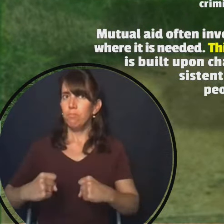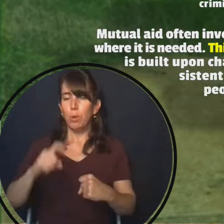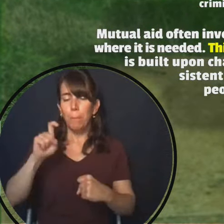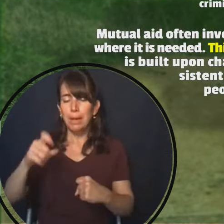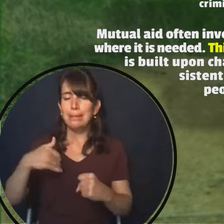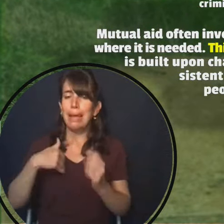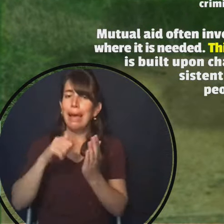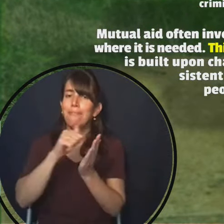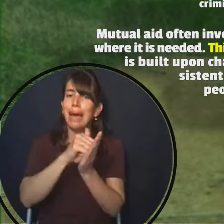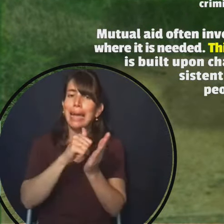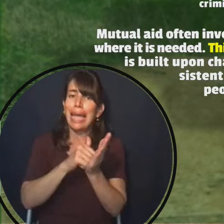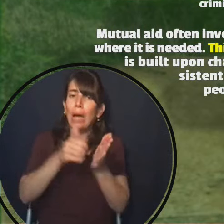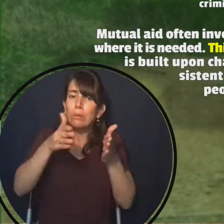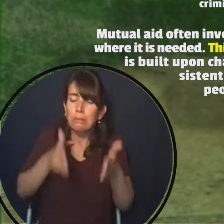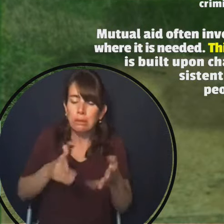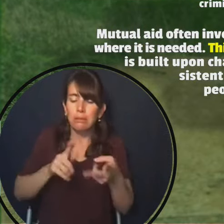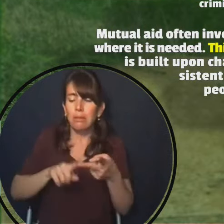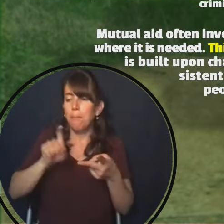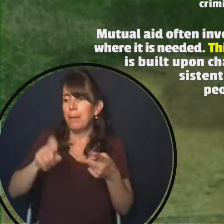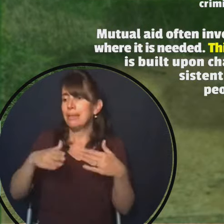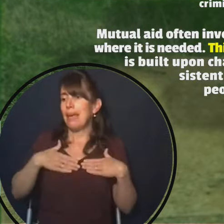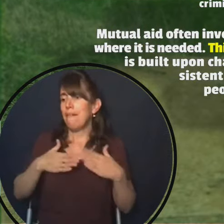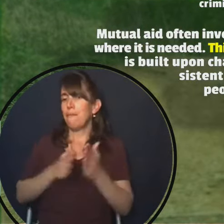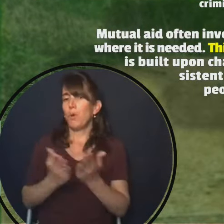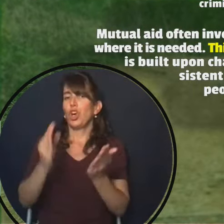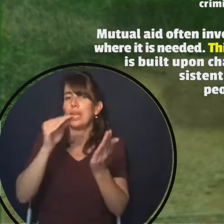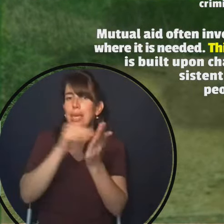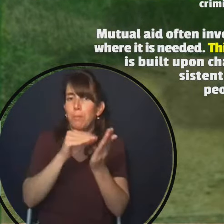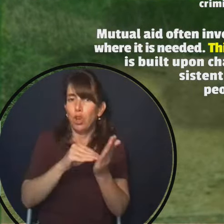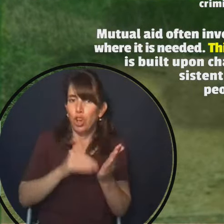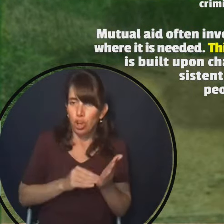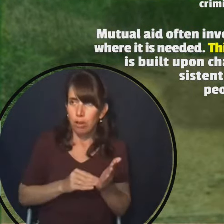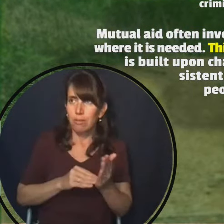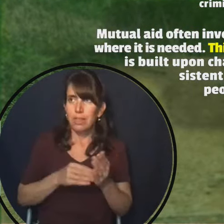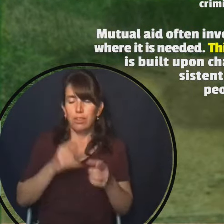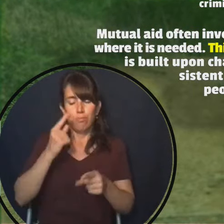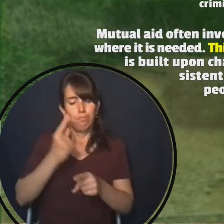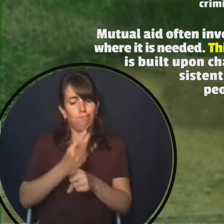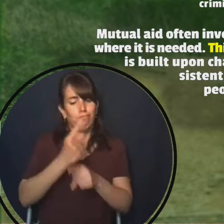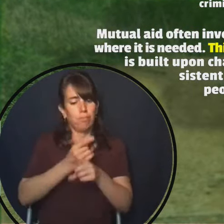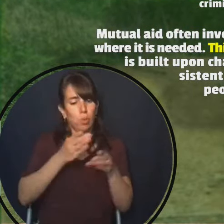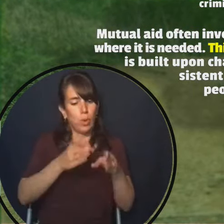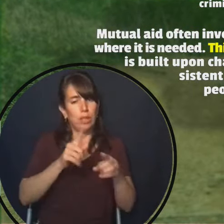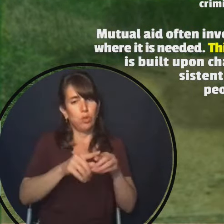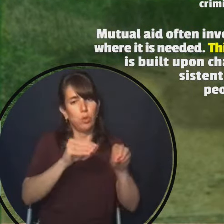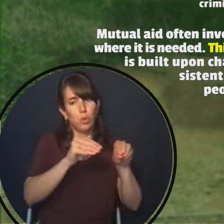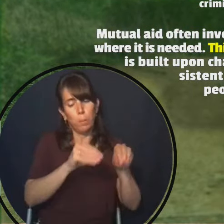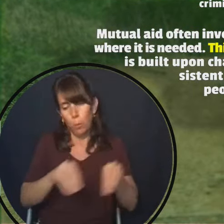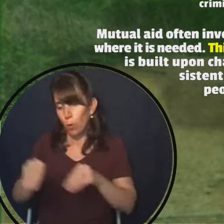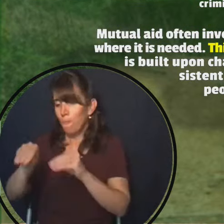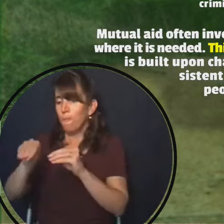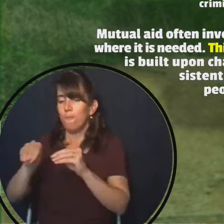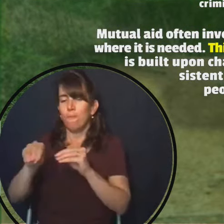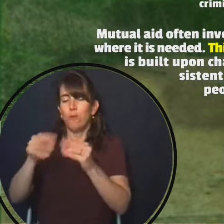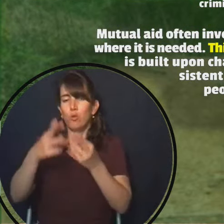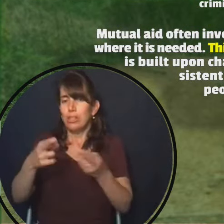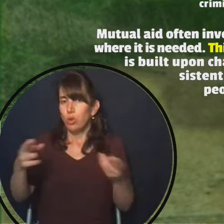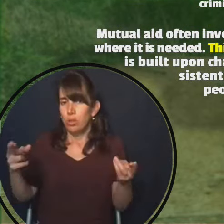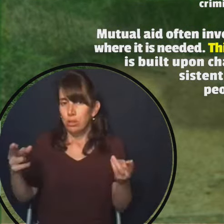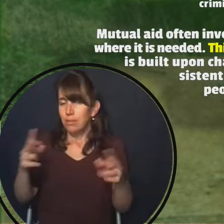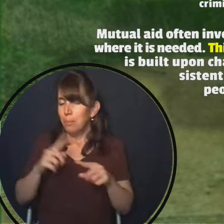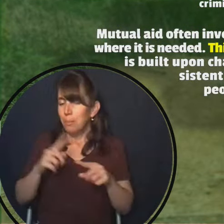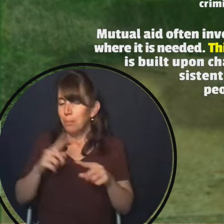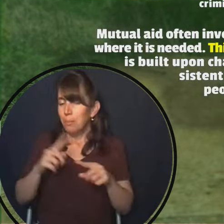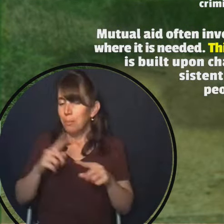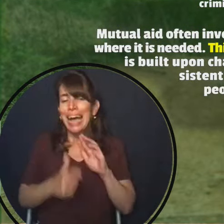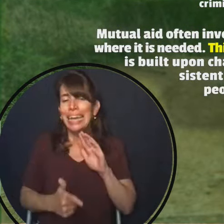there's movement resources in this area. We'll talk about that in a second. And we can protect ourselves, right? It's not illegal to spend a lot